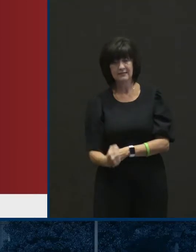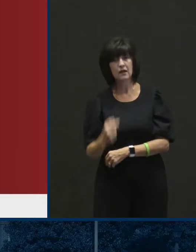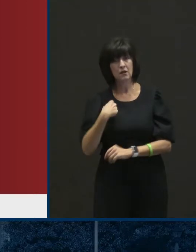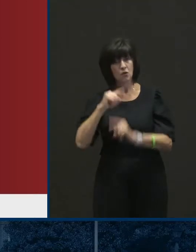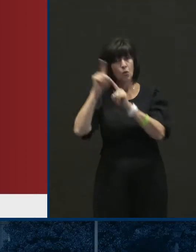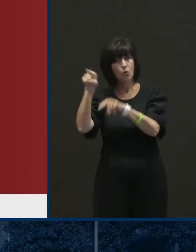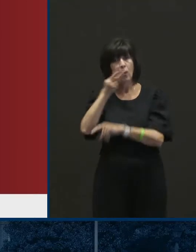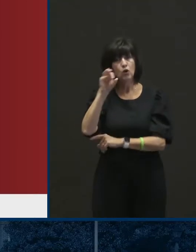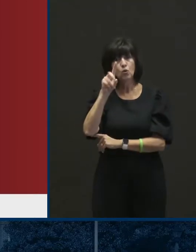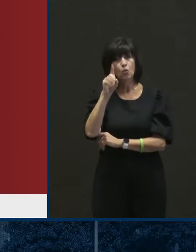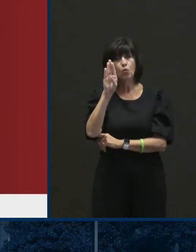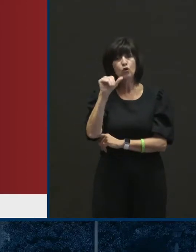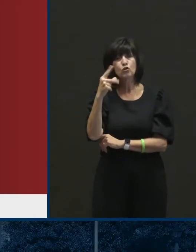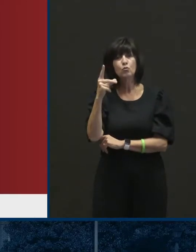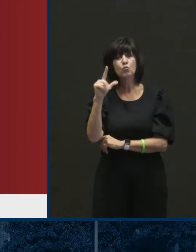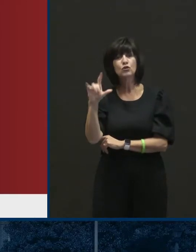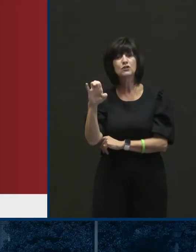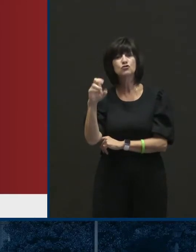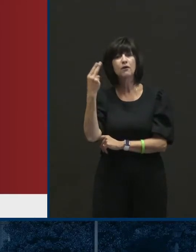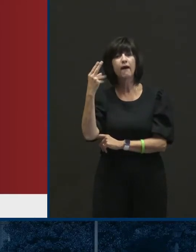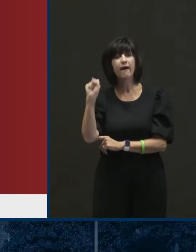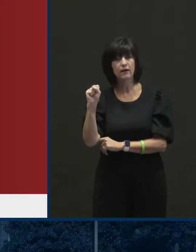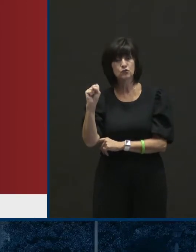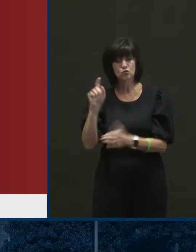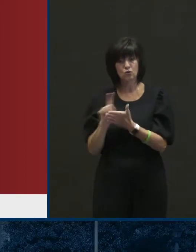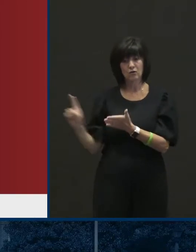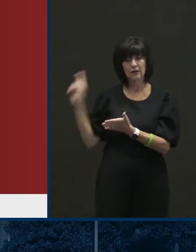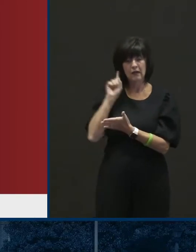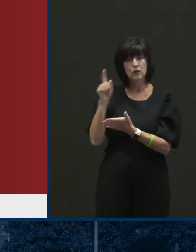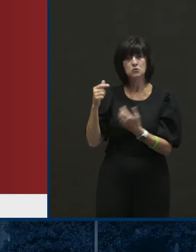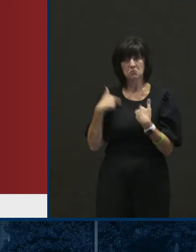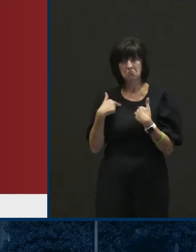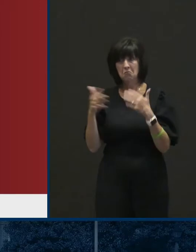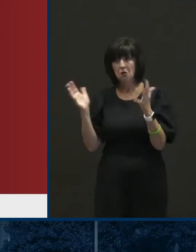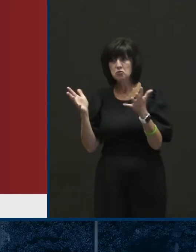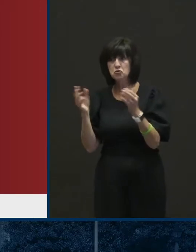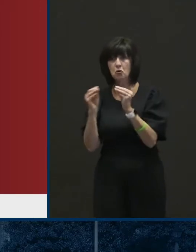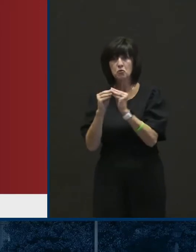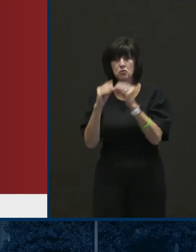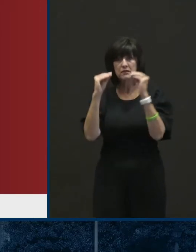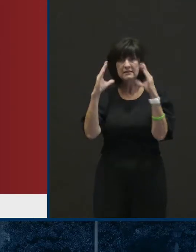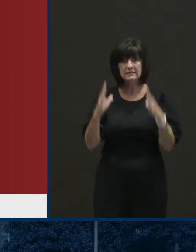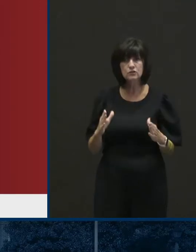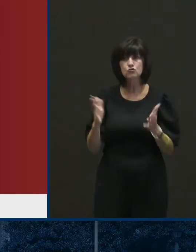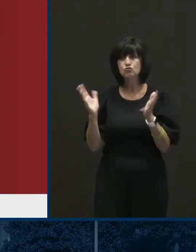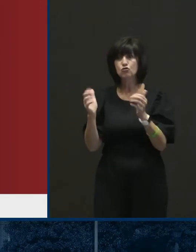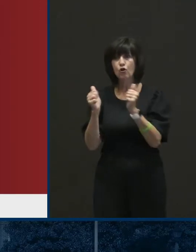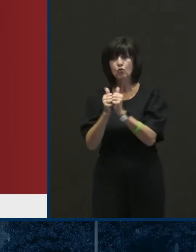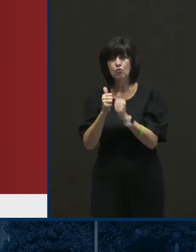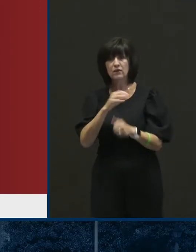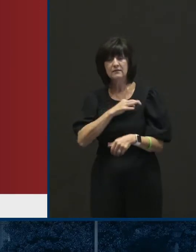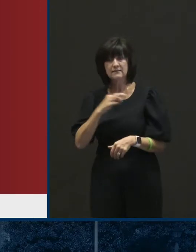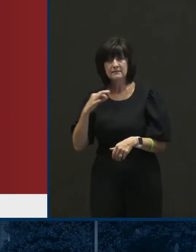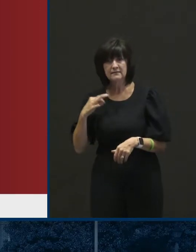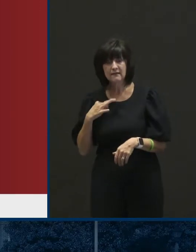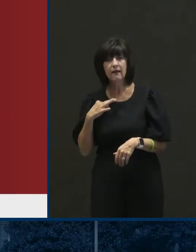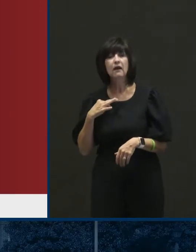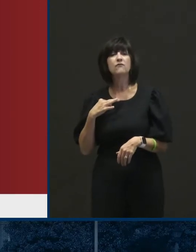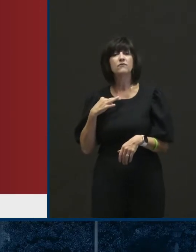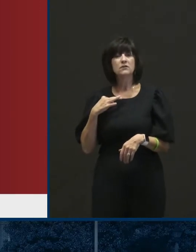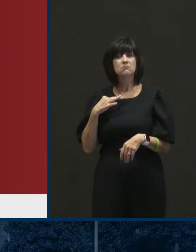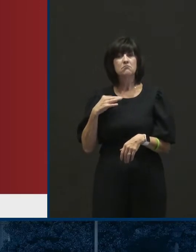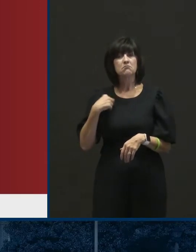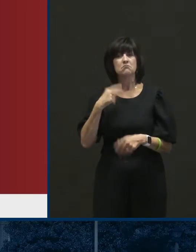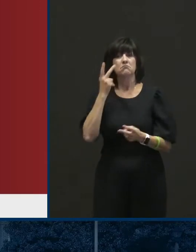School at the end of last week and talked to teachers and staff and saw the accommodations that they were making.